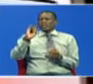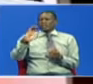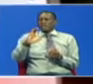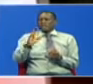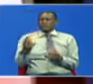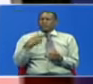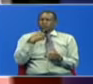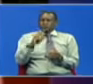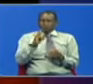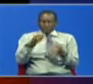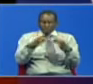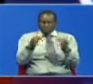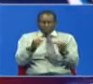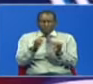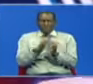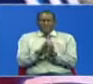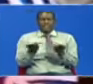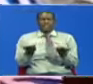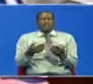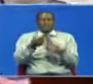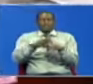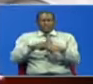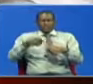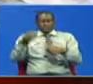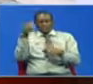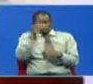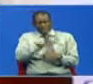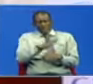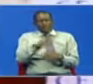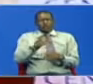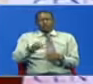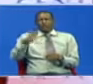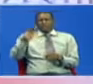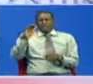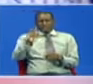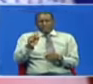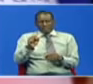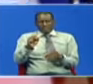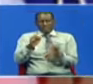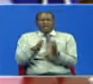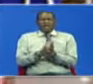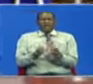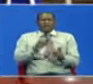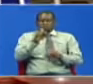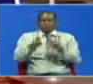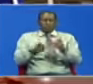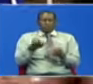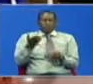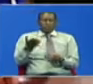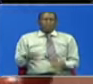a word, and then we'll go back to Cass and we'll take questions.